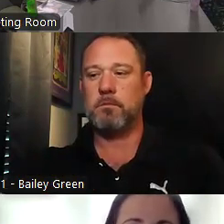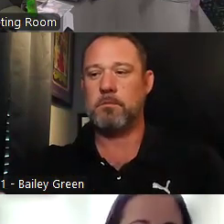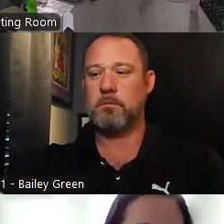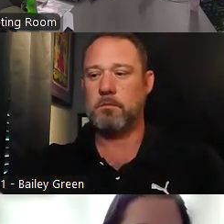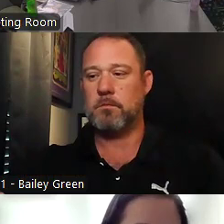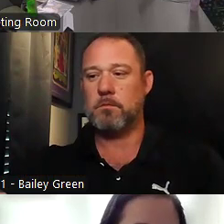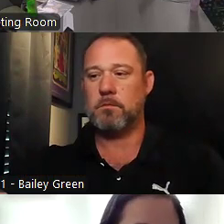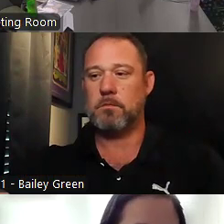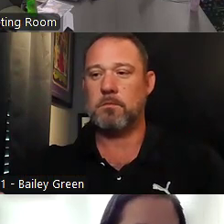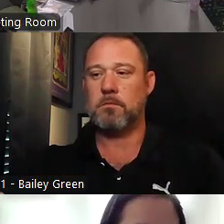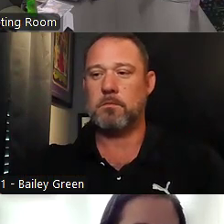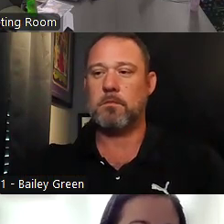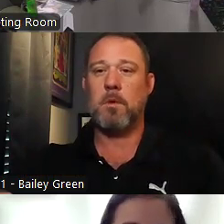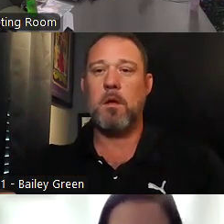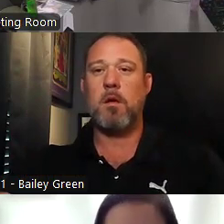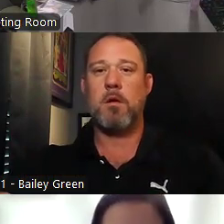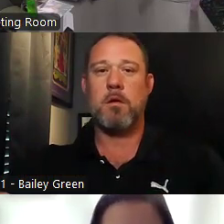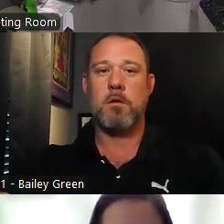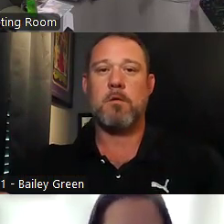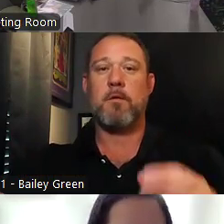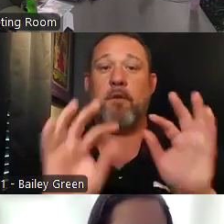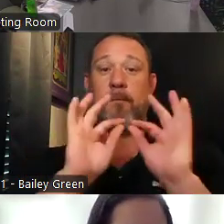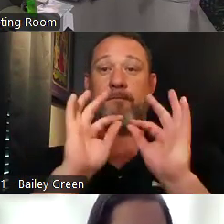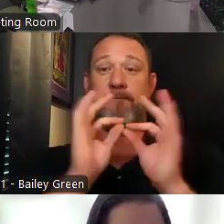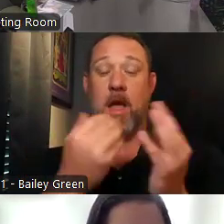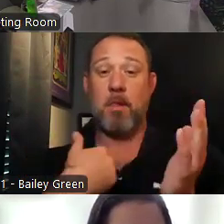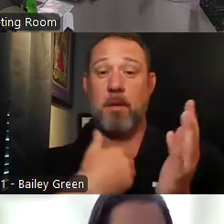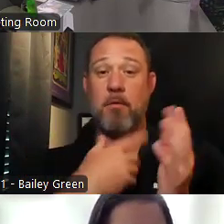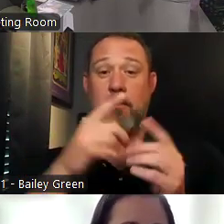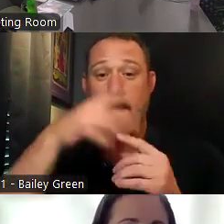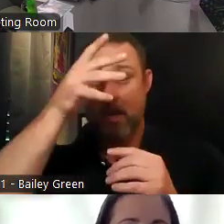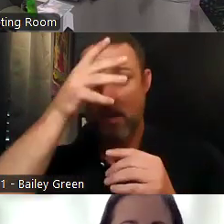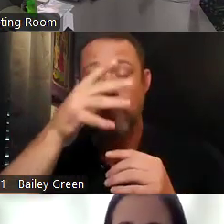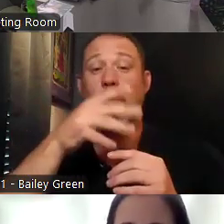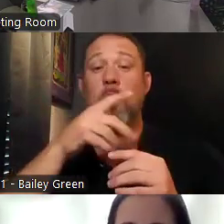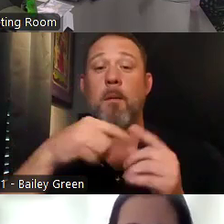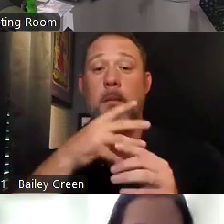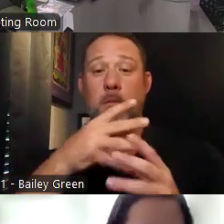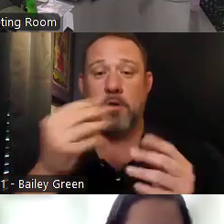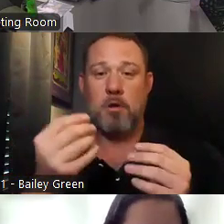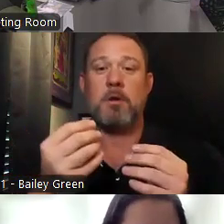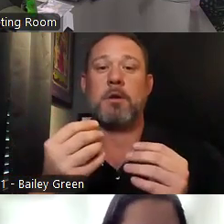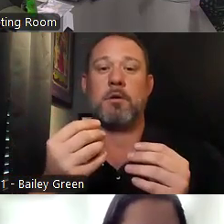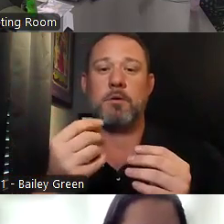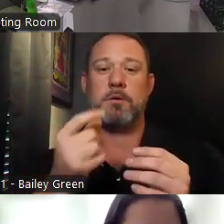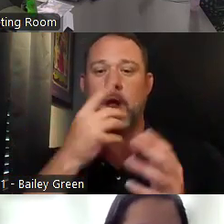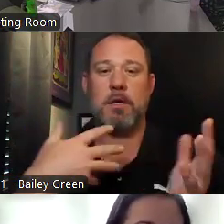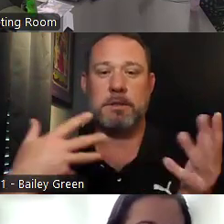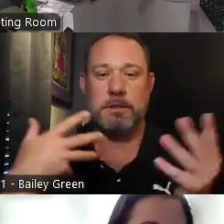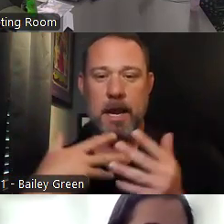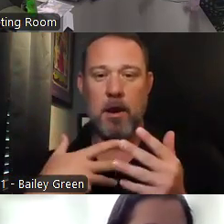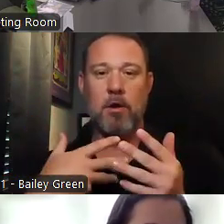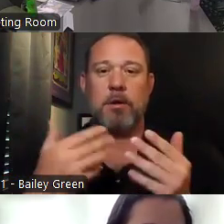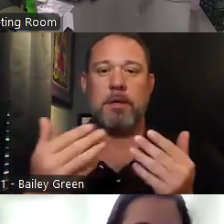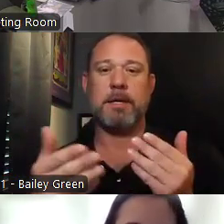From a family member, my dad, when my mom was gone, was very scared and emotionally labile and easy